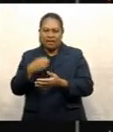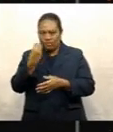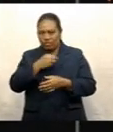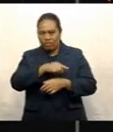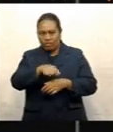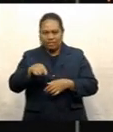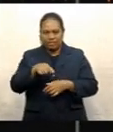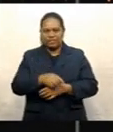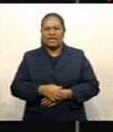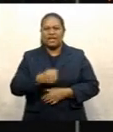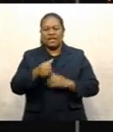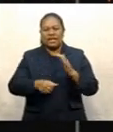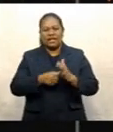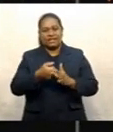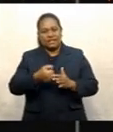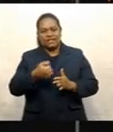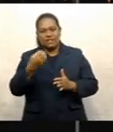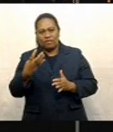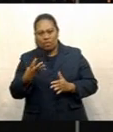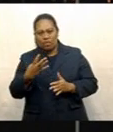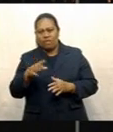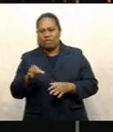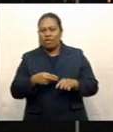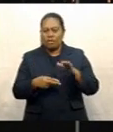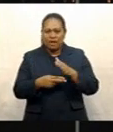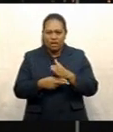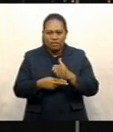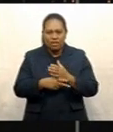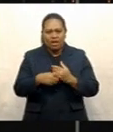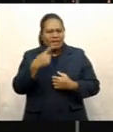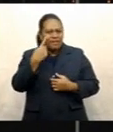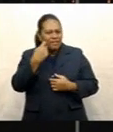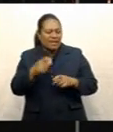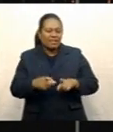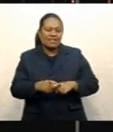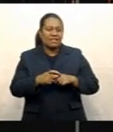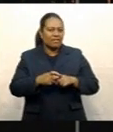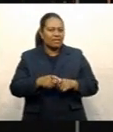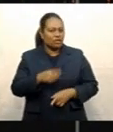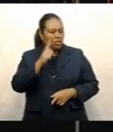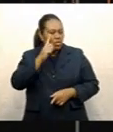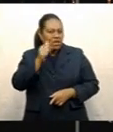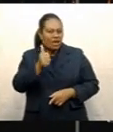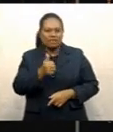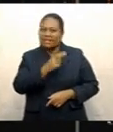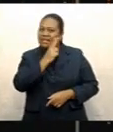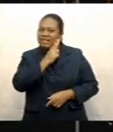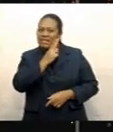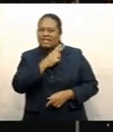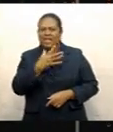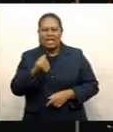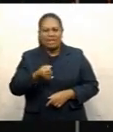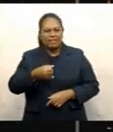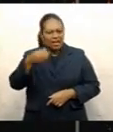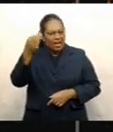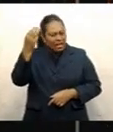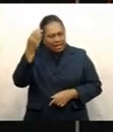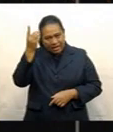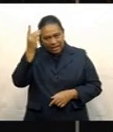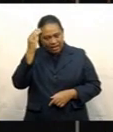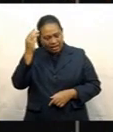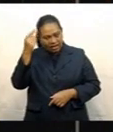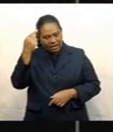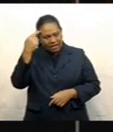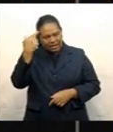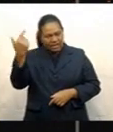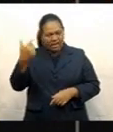of Robandrao, Navua, had been finding it difficult to look after her 3 nieces who have intellectual disabilities.